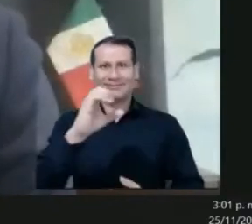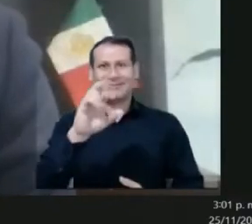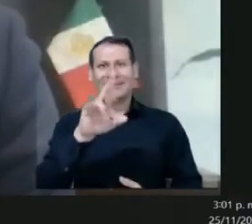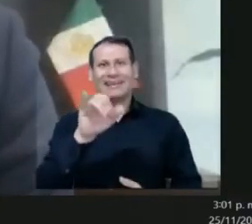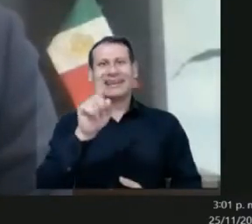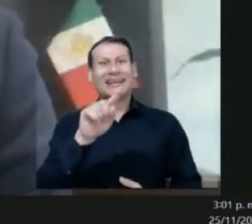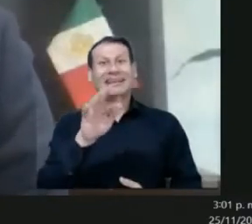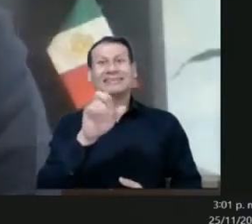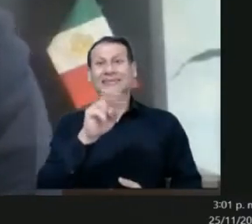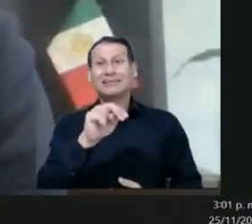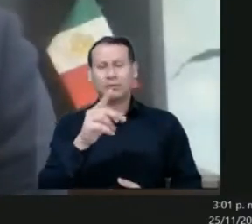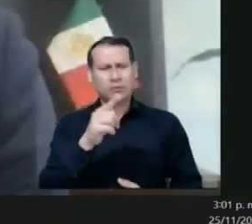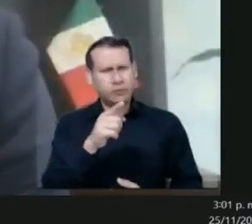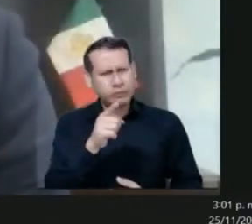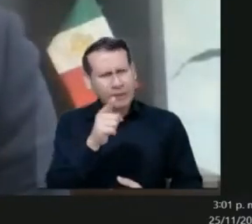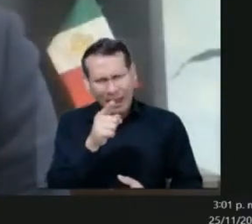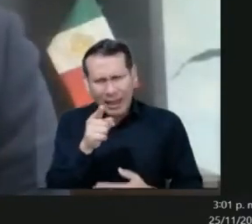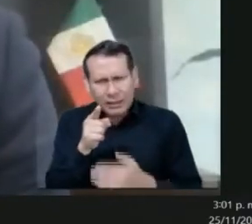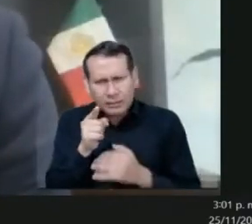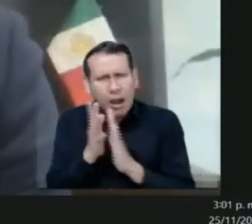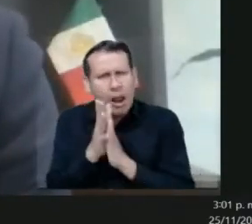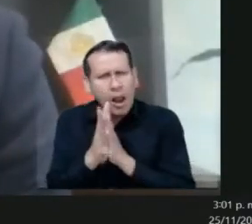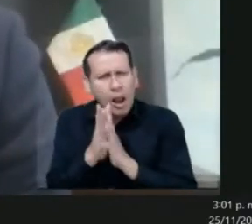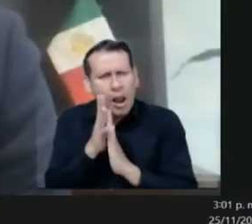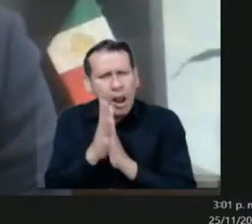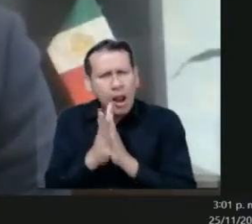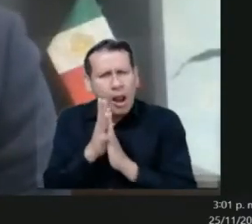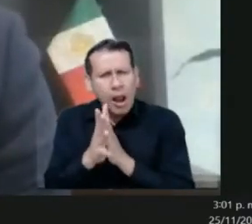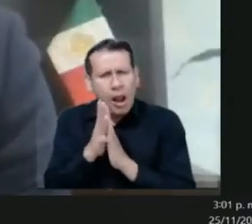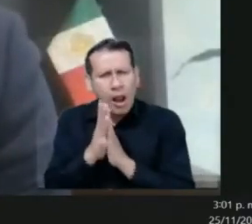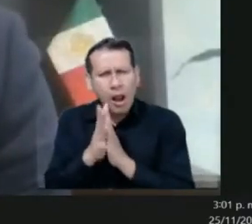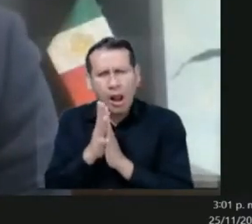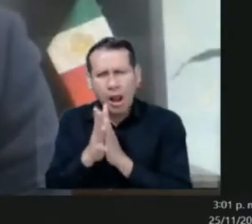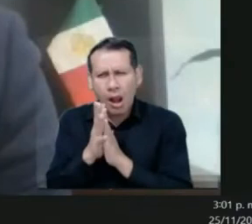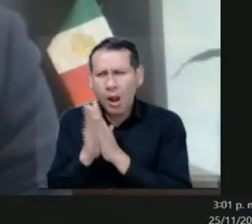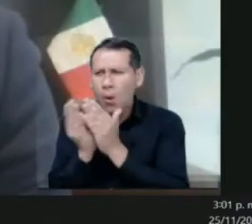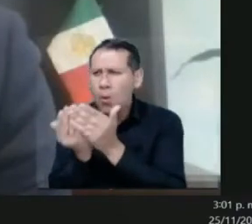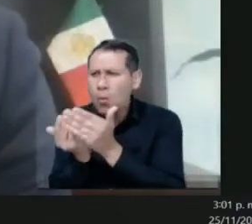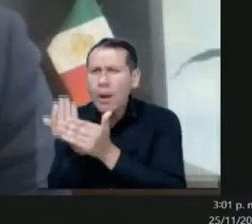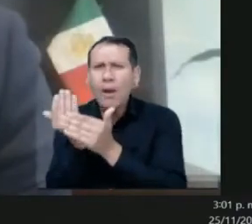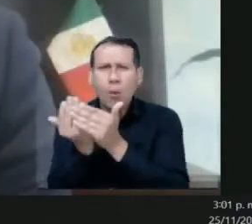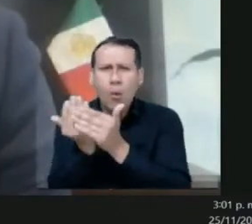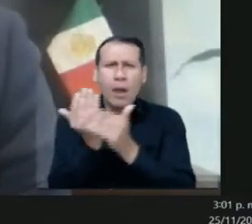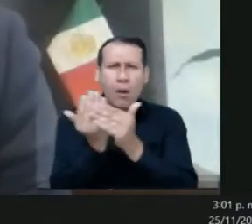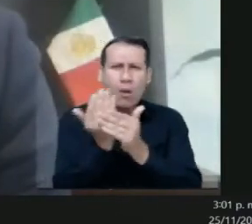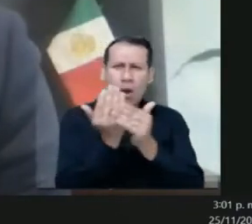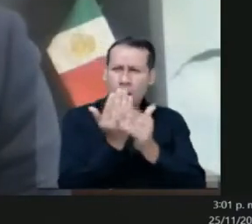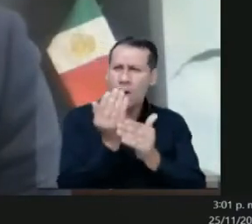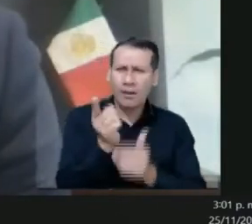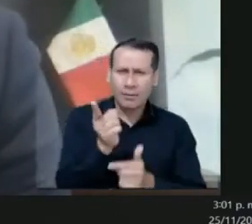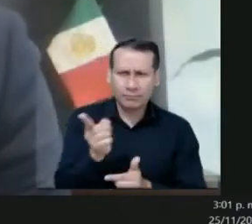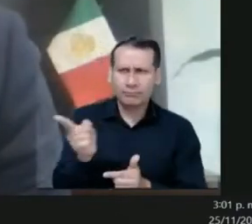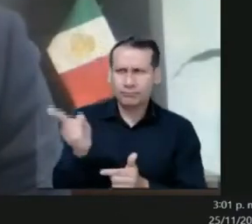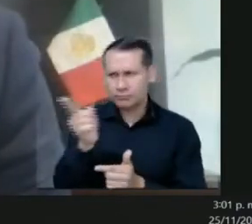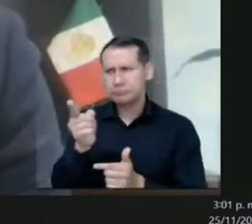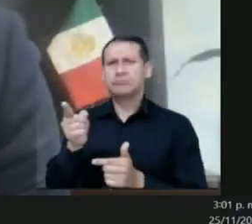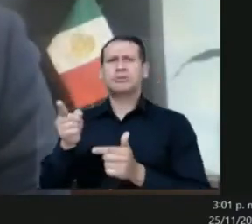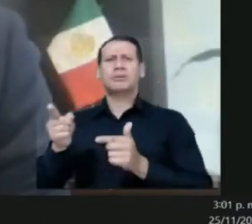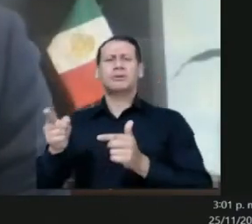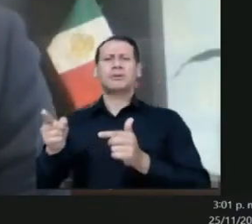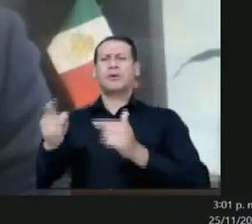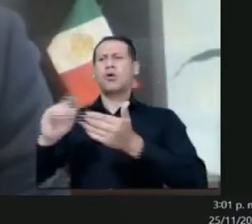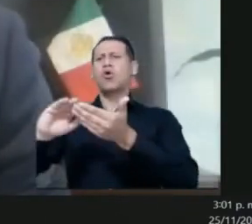Very adequate, this very last one, this one, because this last point that you mentioned of new possibilities of allowing them,